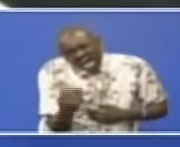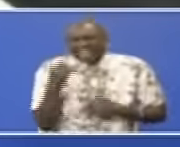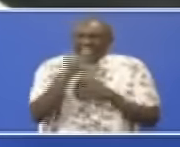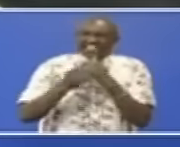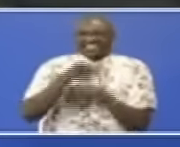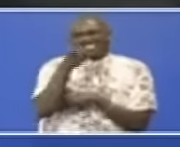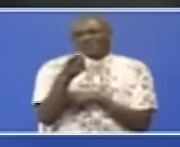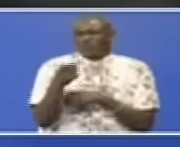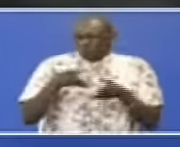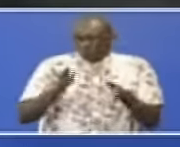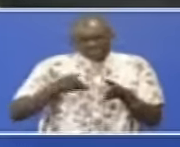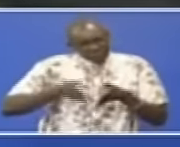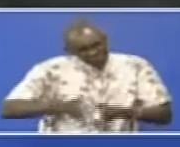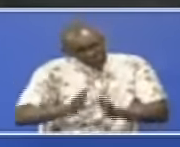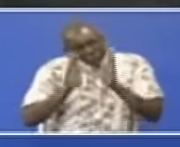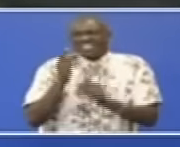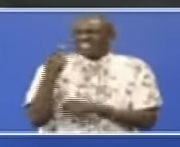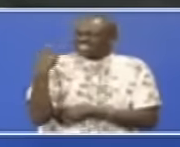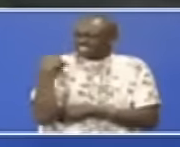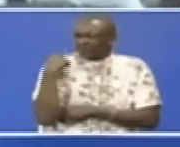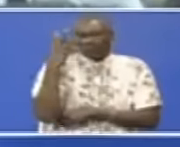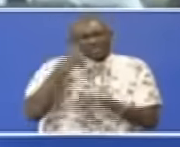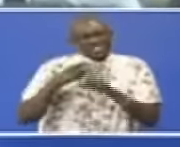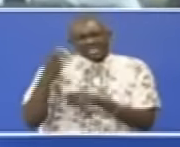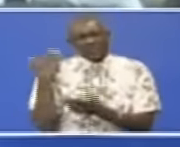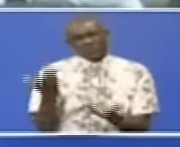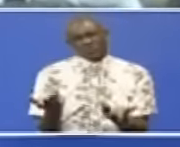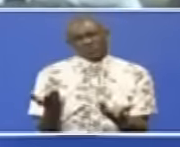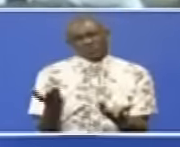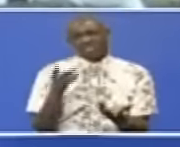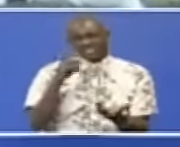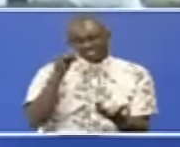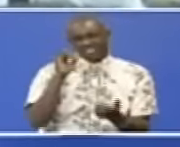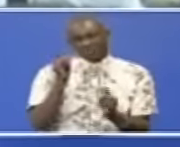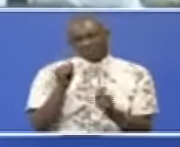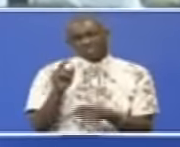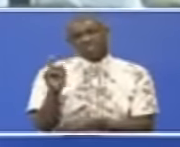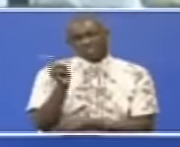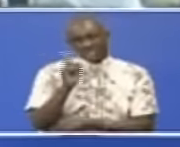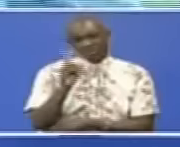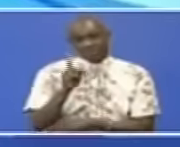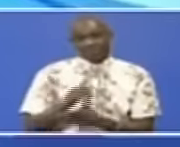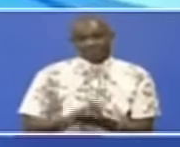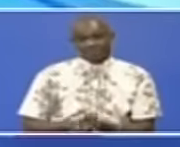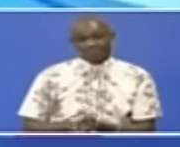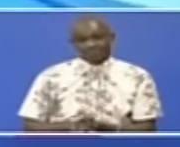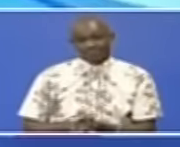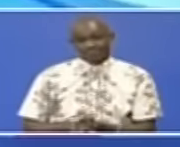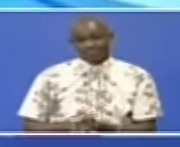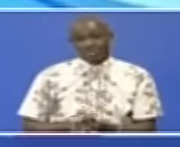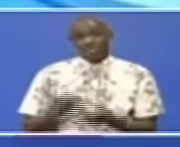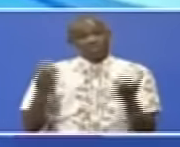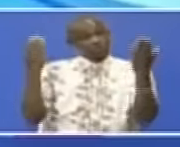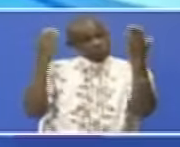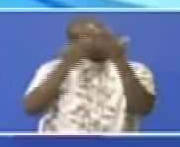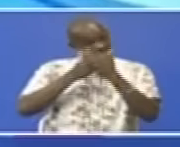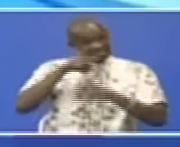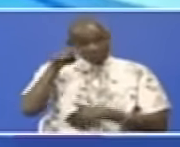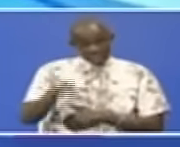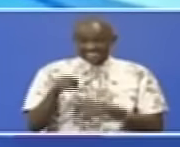born only 4 years ago. Murimi Mwangi, KTN News, Nairobi. Well, tonight, something